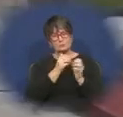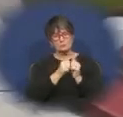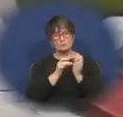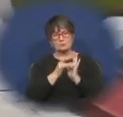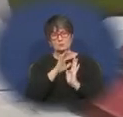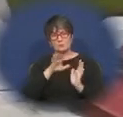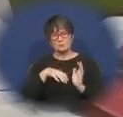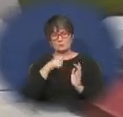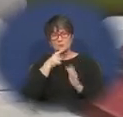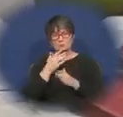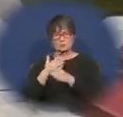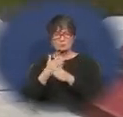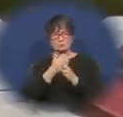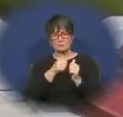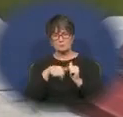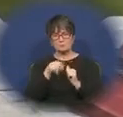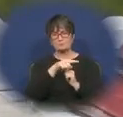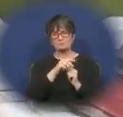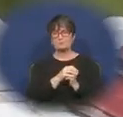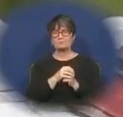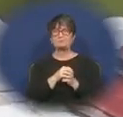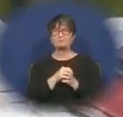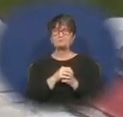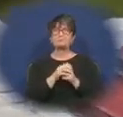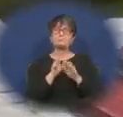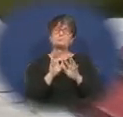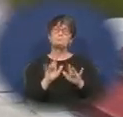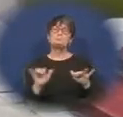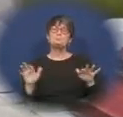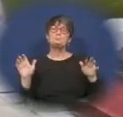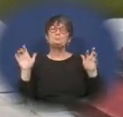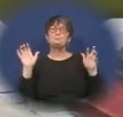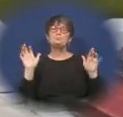whom is of to share in our humanity.